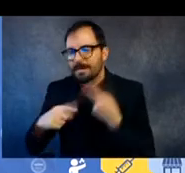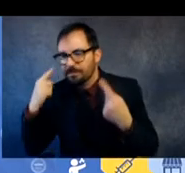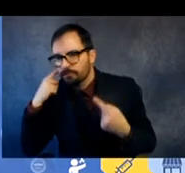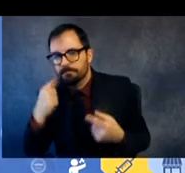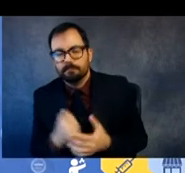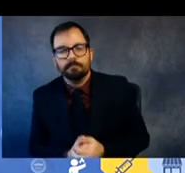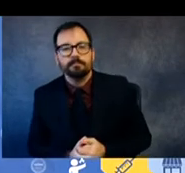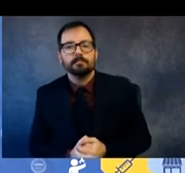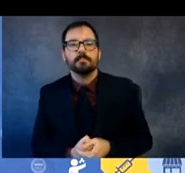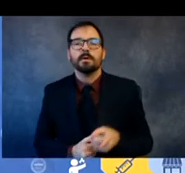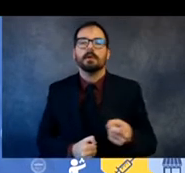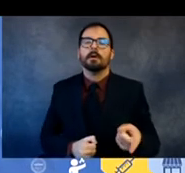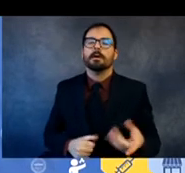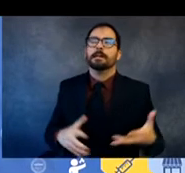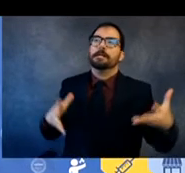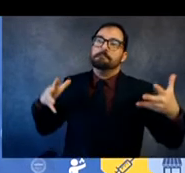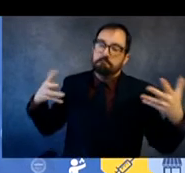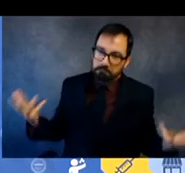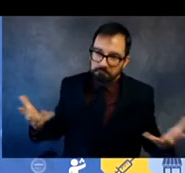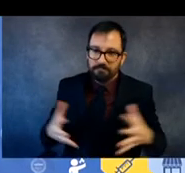So we were